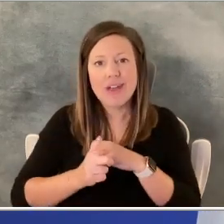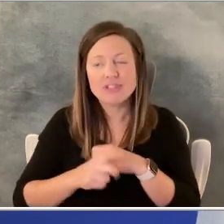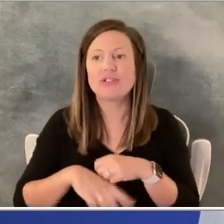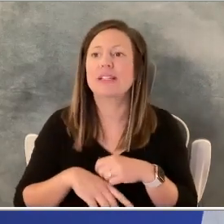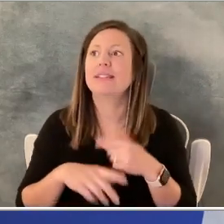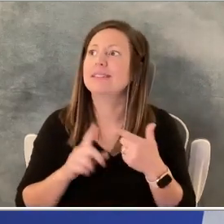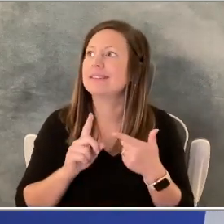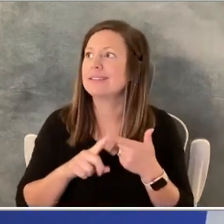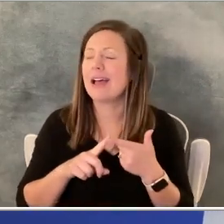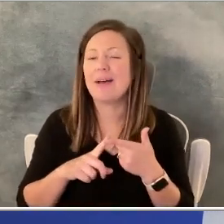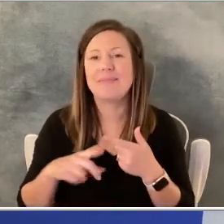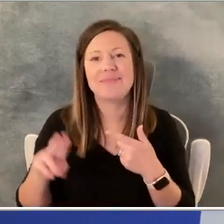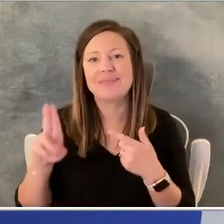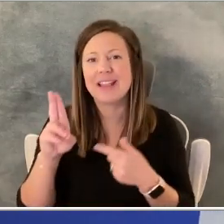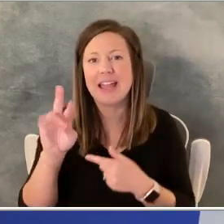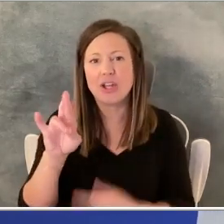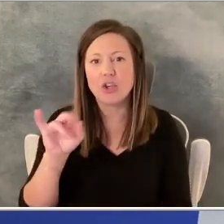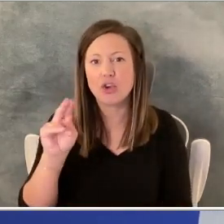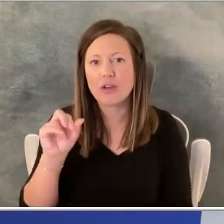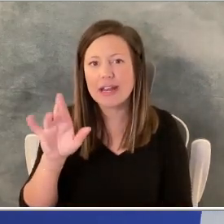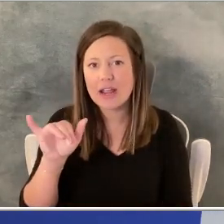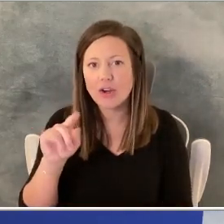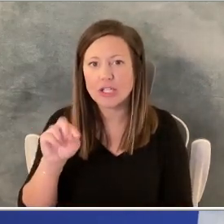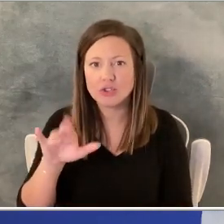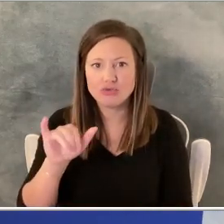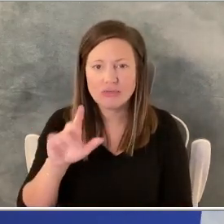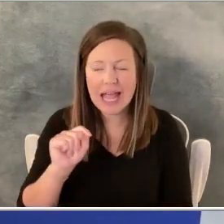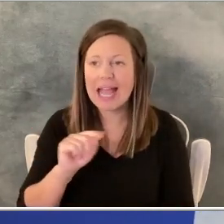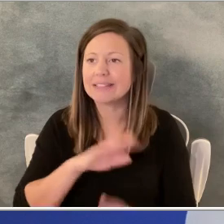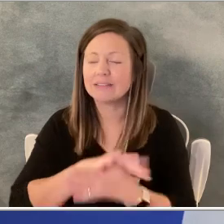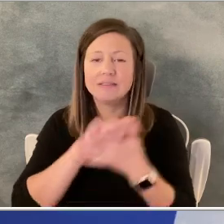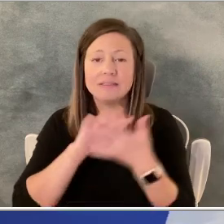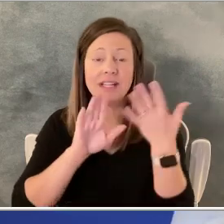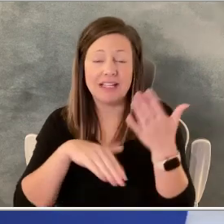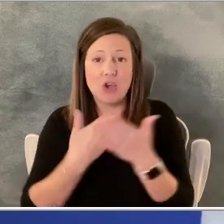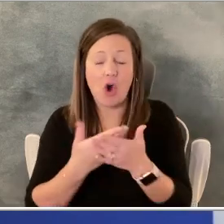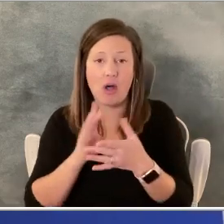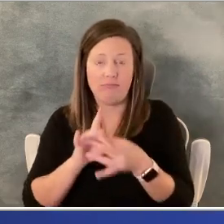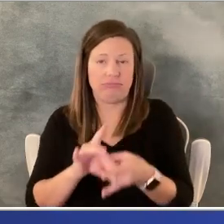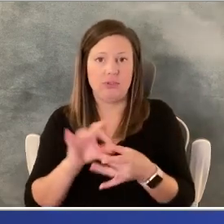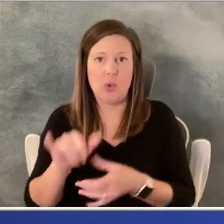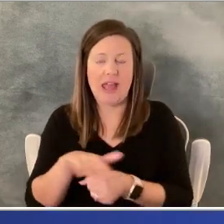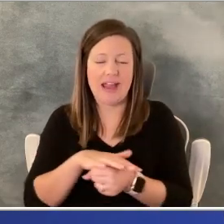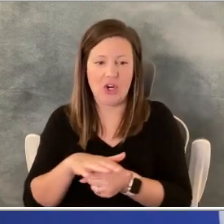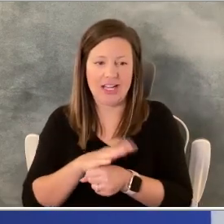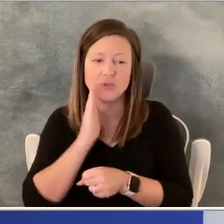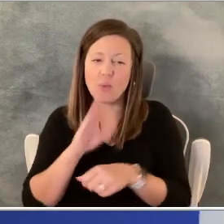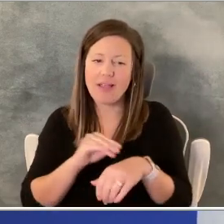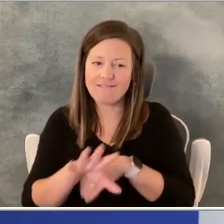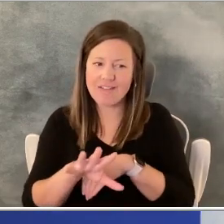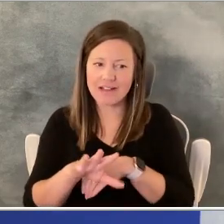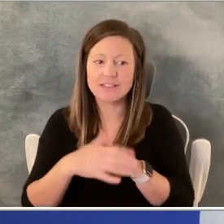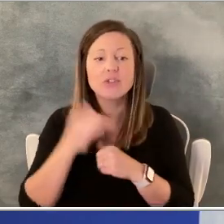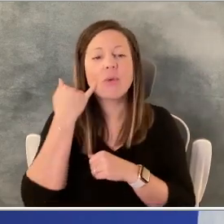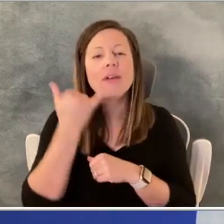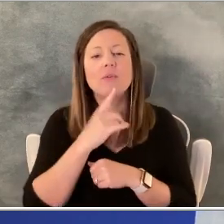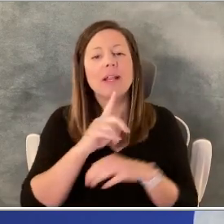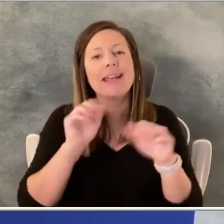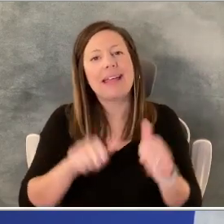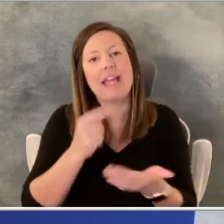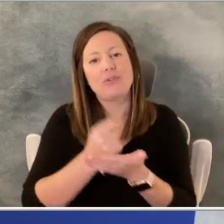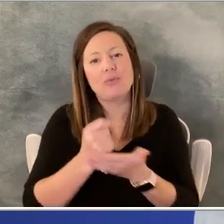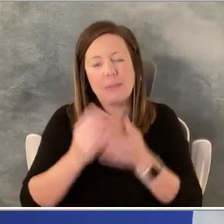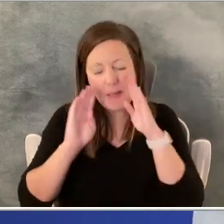we treat the prostate, we are going to affect those systems. And so if we can really tailor the treatment down and focus on just part